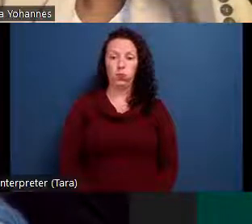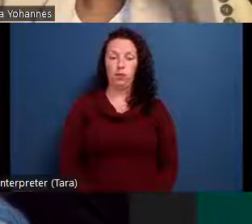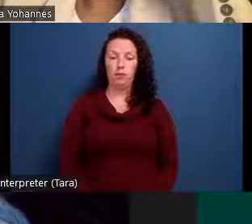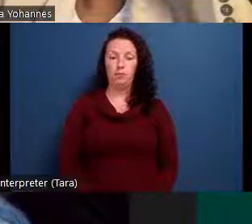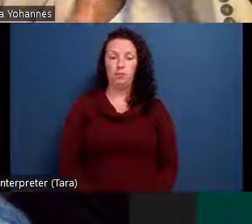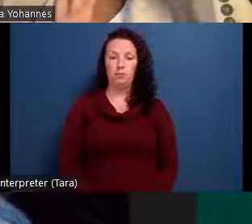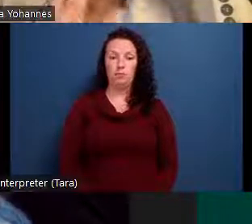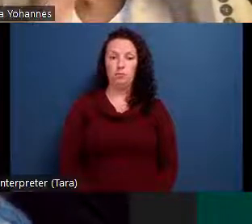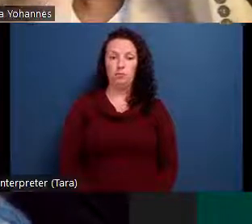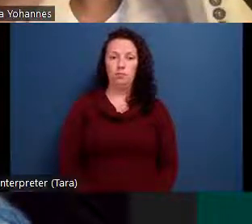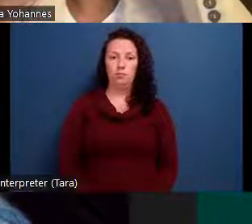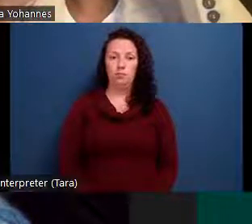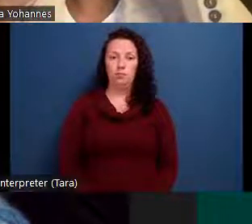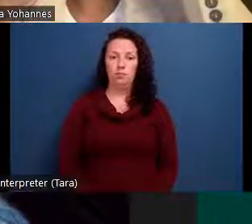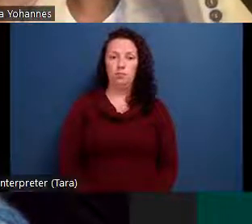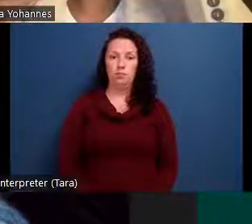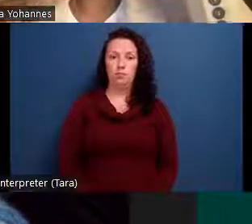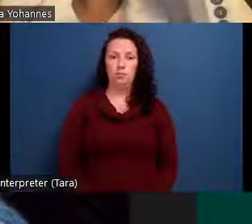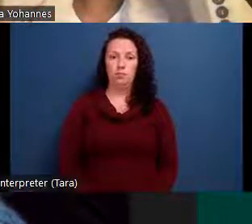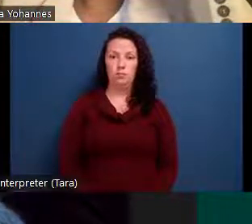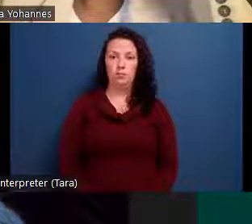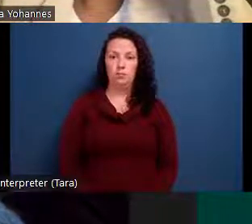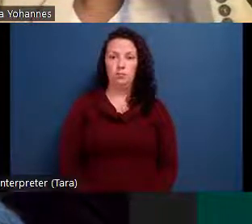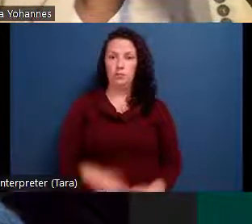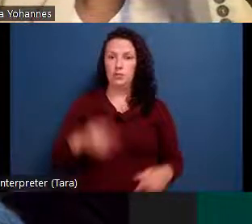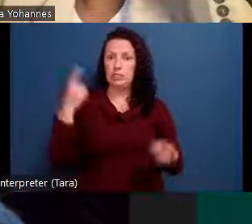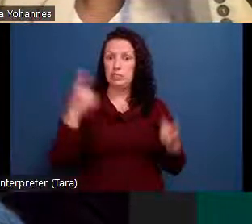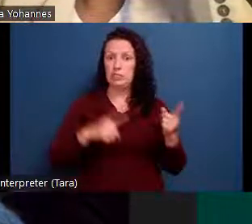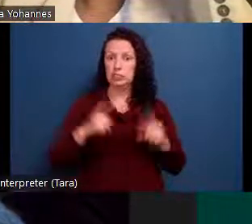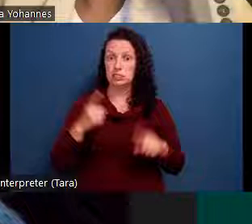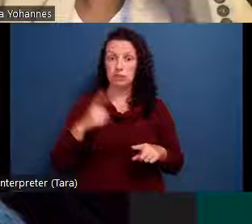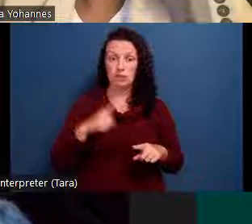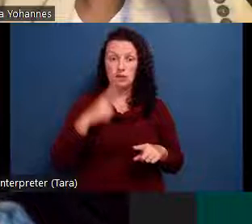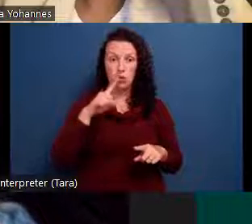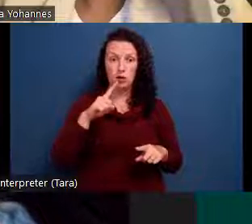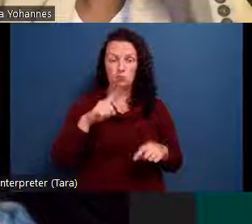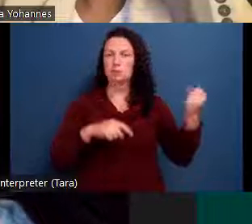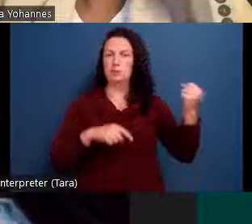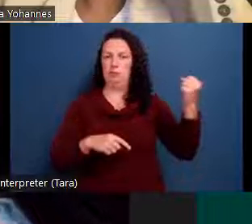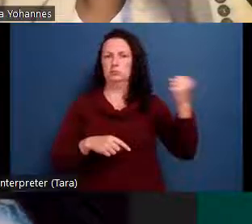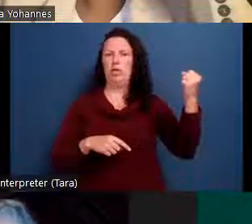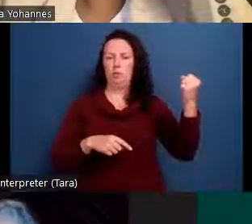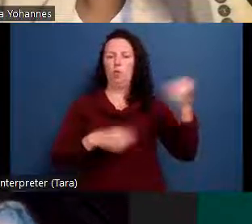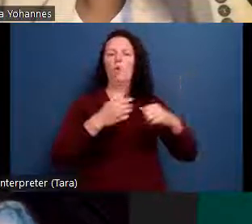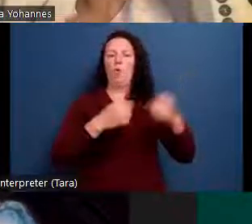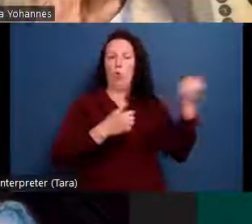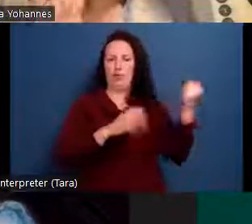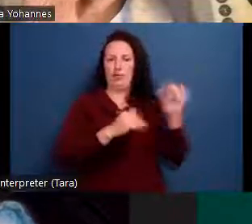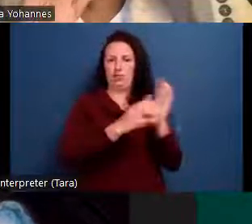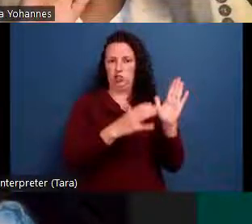Consensus on? On the table. On tabling. Oh, okay. Yes. Yeah, sure.